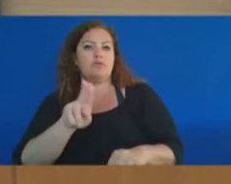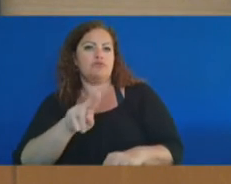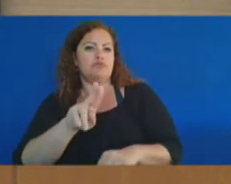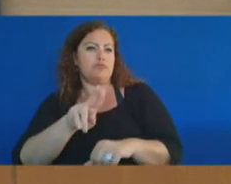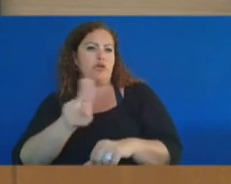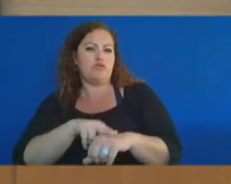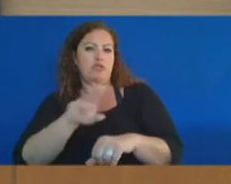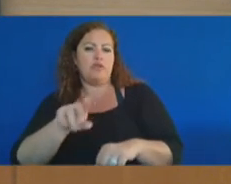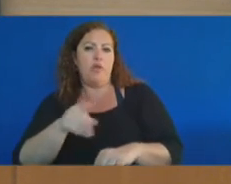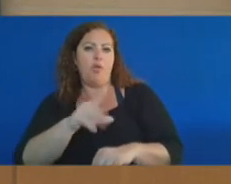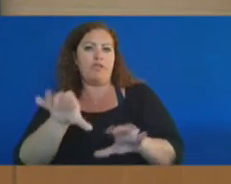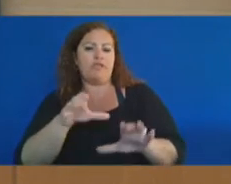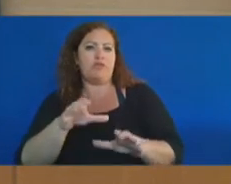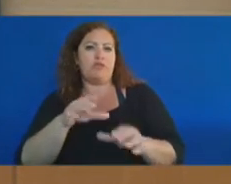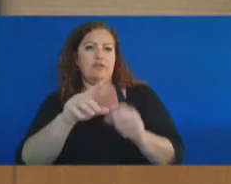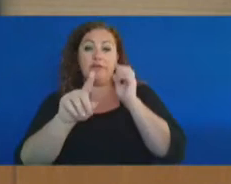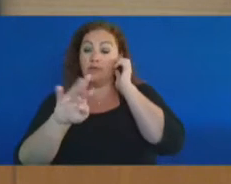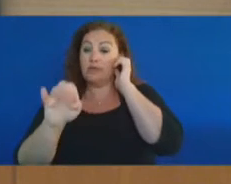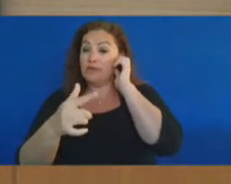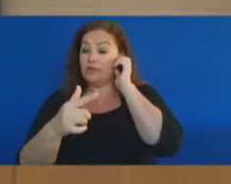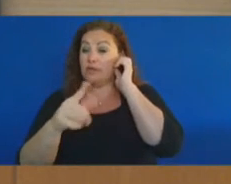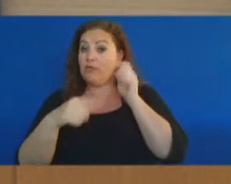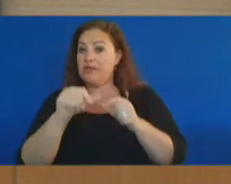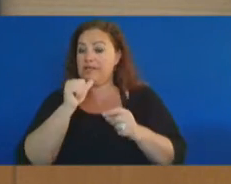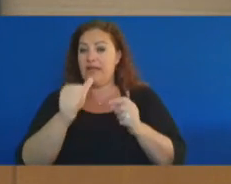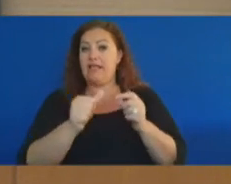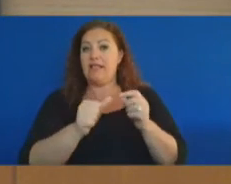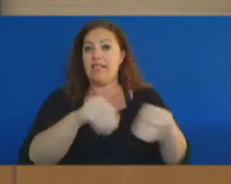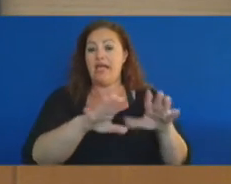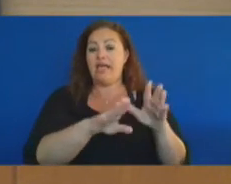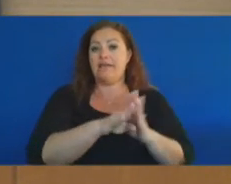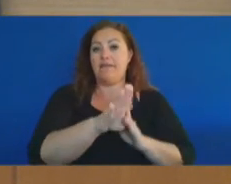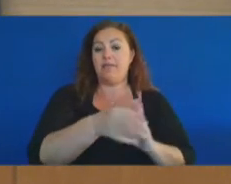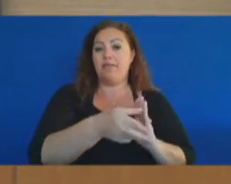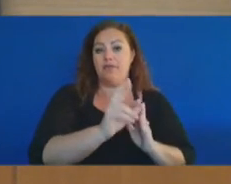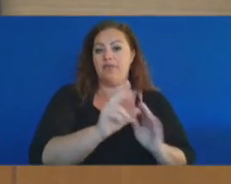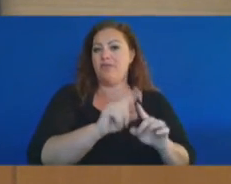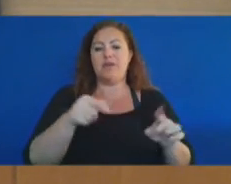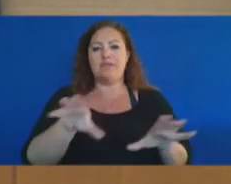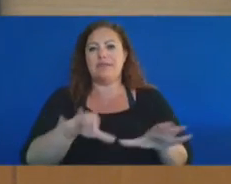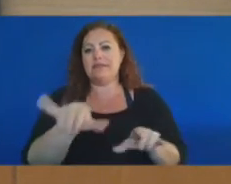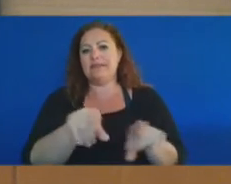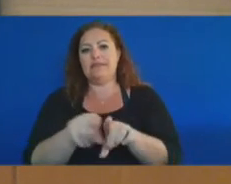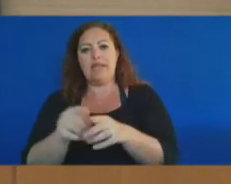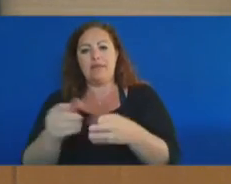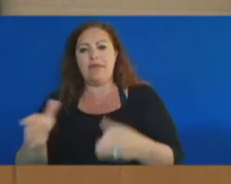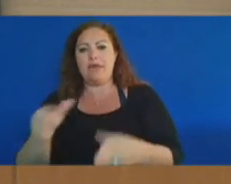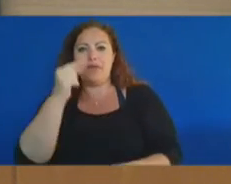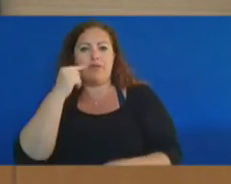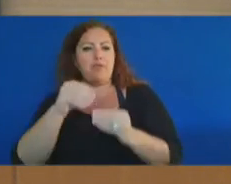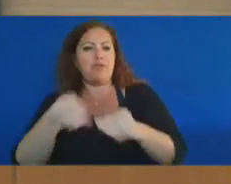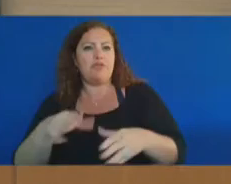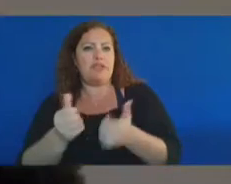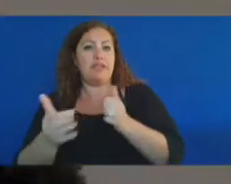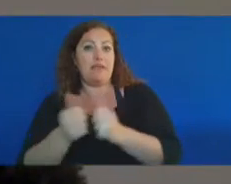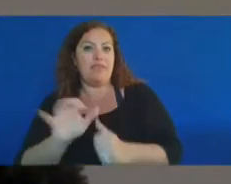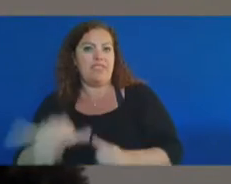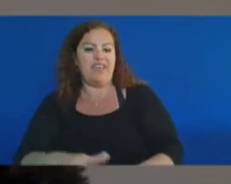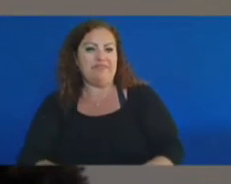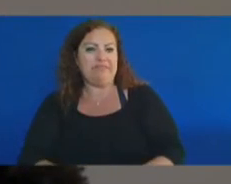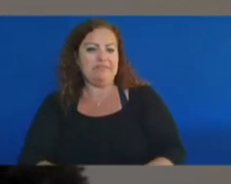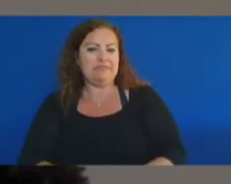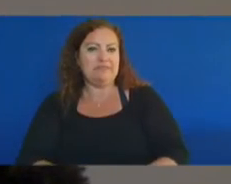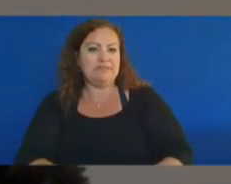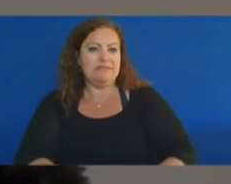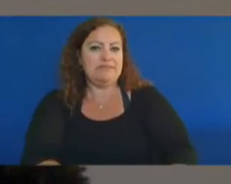that is is not going to go through a Land Development review but they accomplish the same thing and so we don't think we're losing anything with that okay and so then